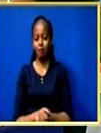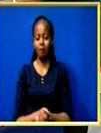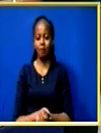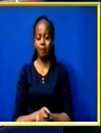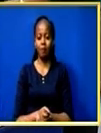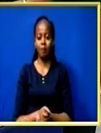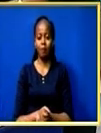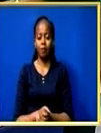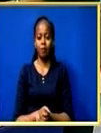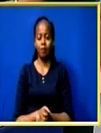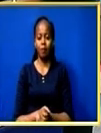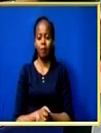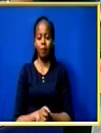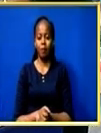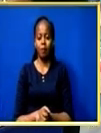stem.